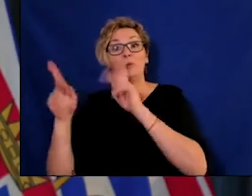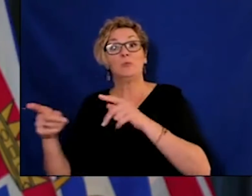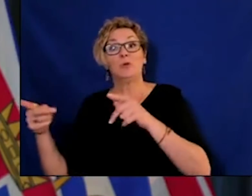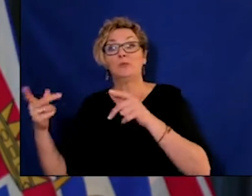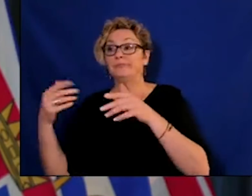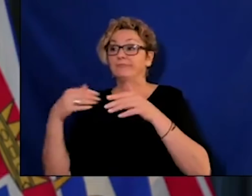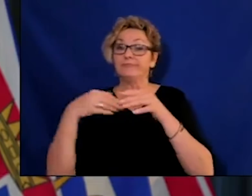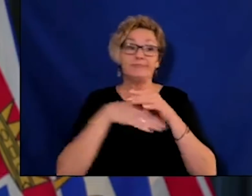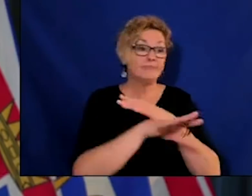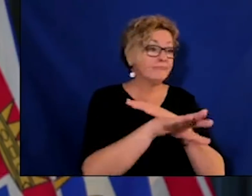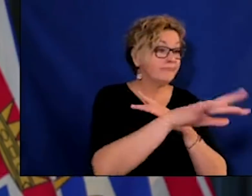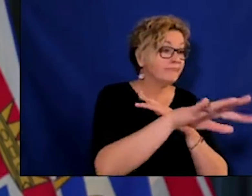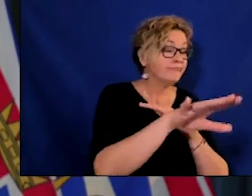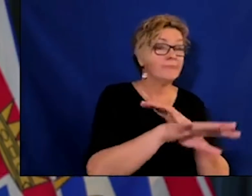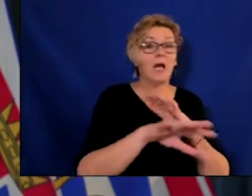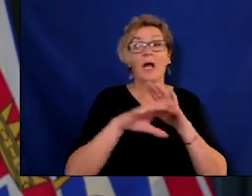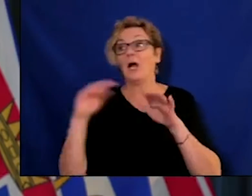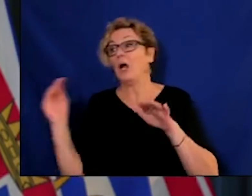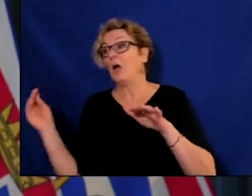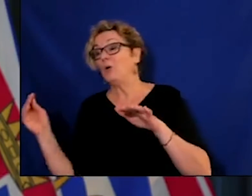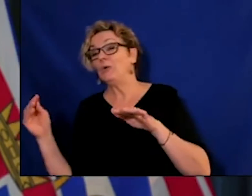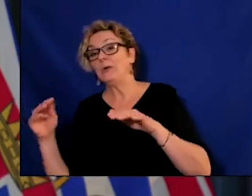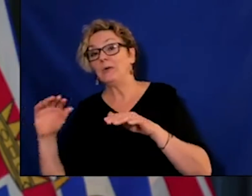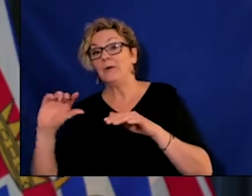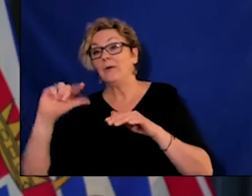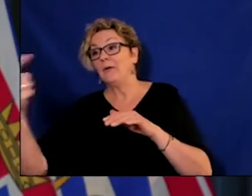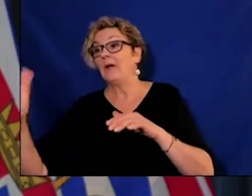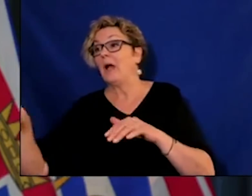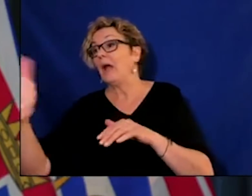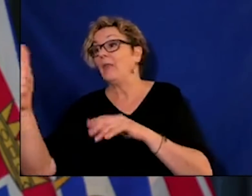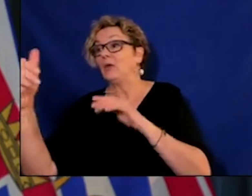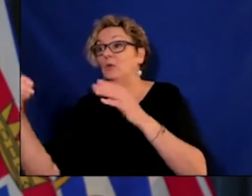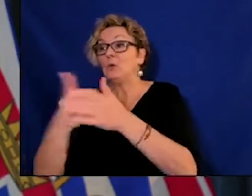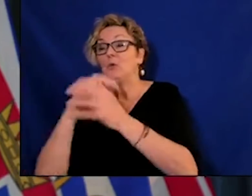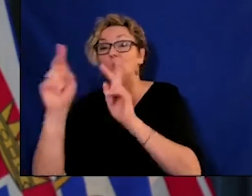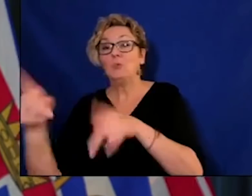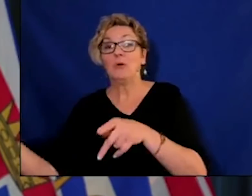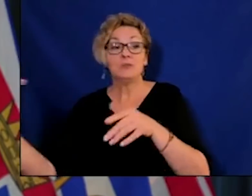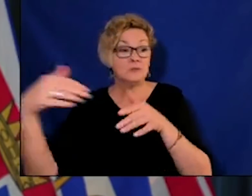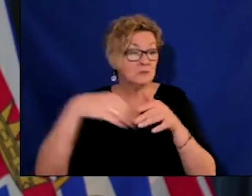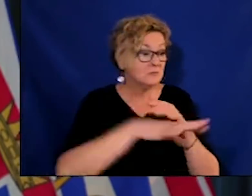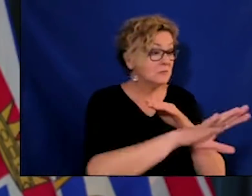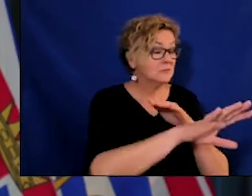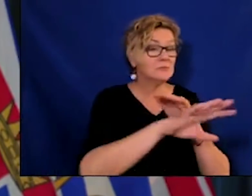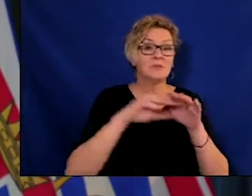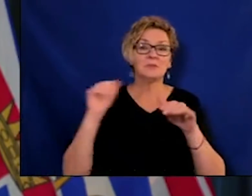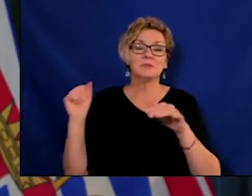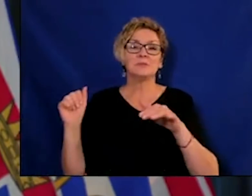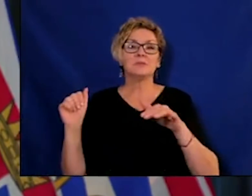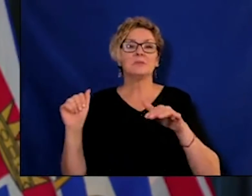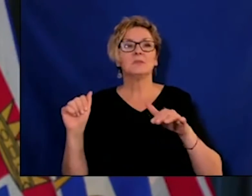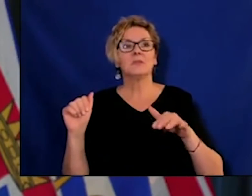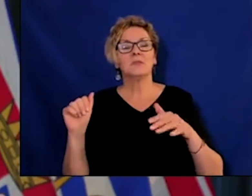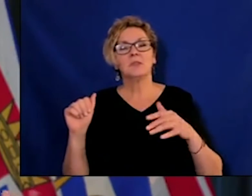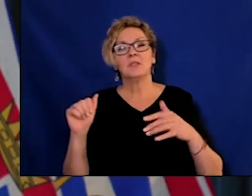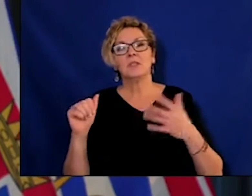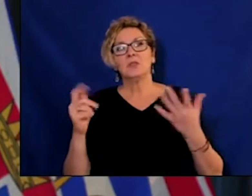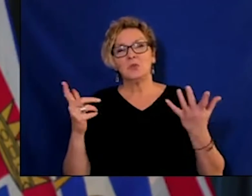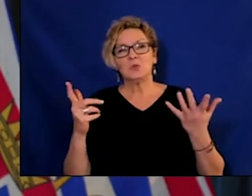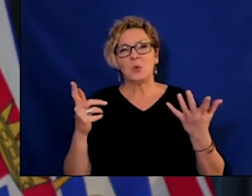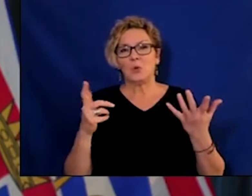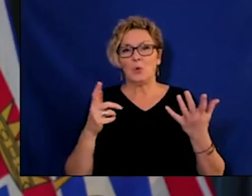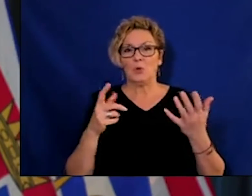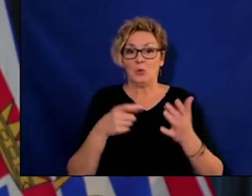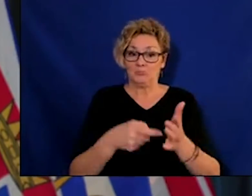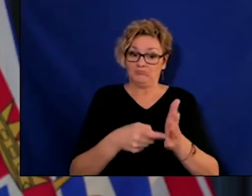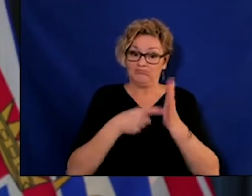an important part of some areas of schools, in particular when you're in common areas, when you're with mixing, passing by